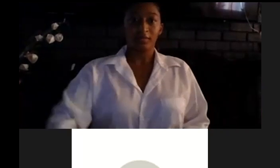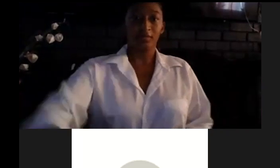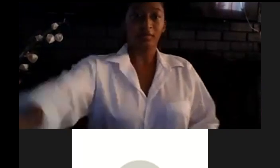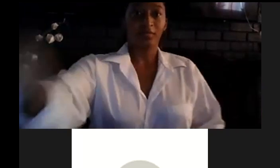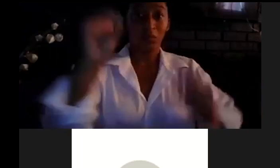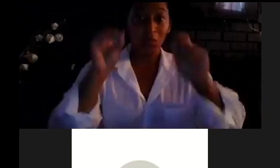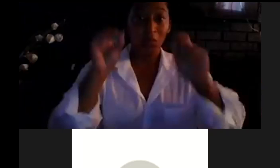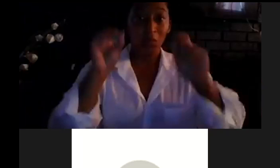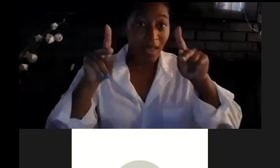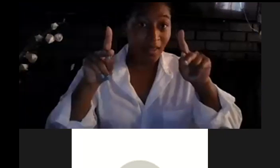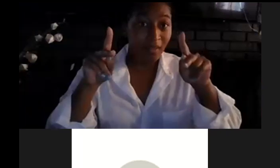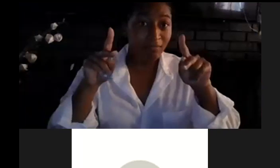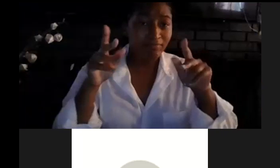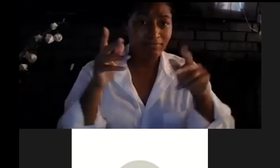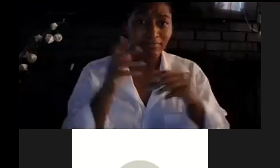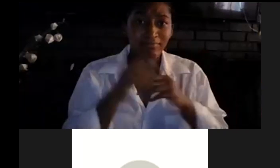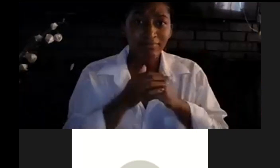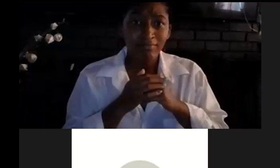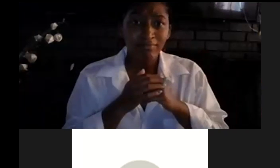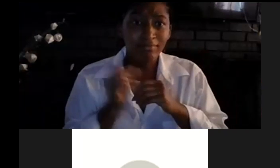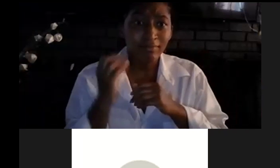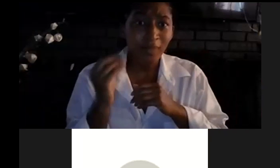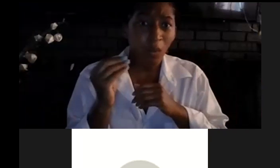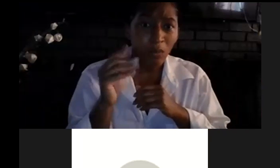Okay, so it's right at